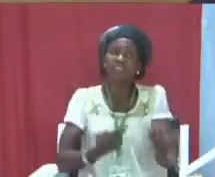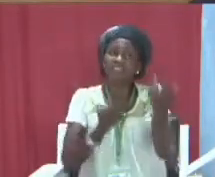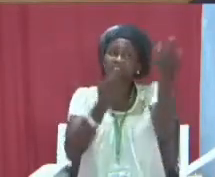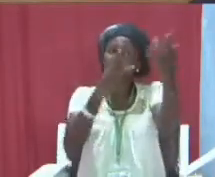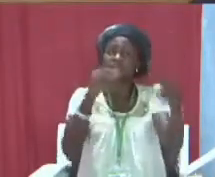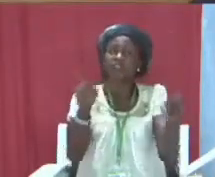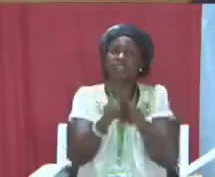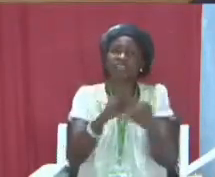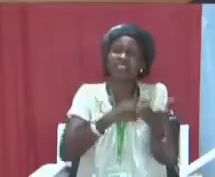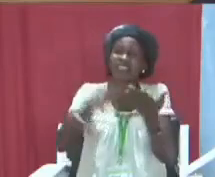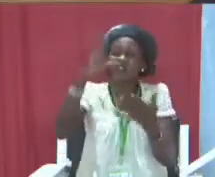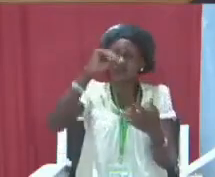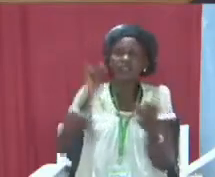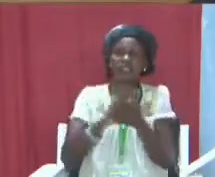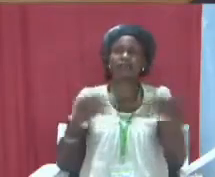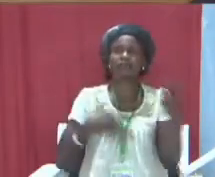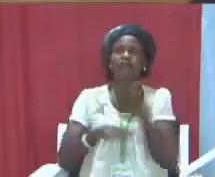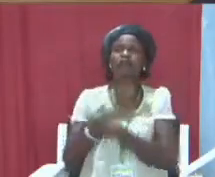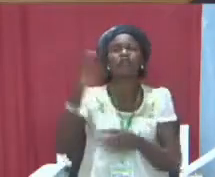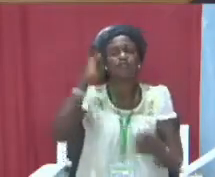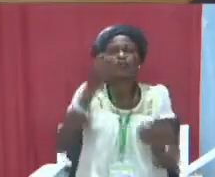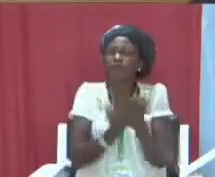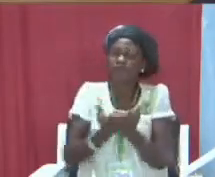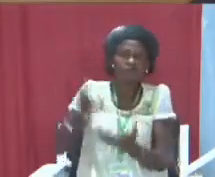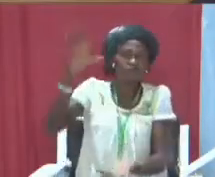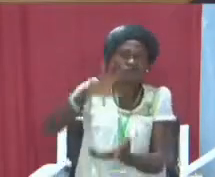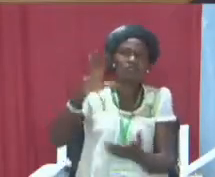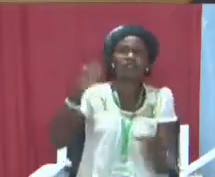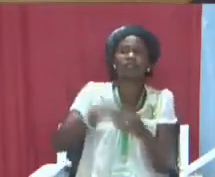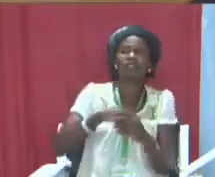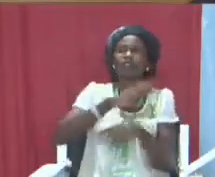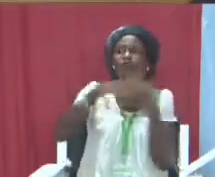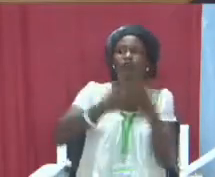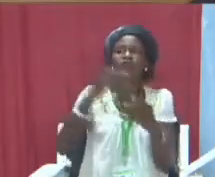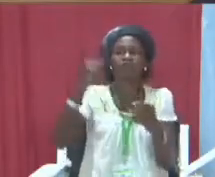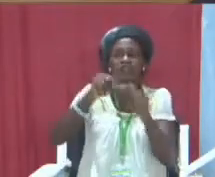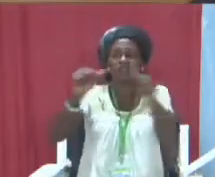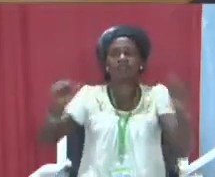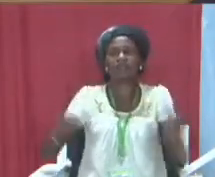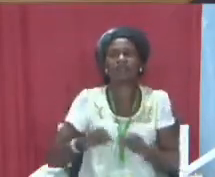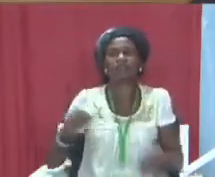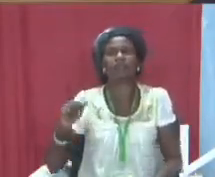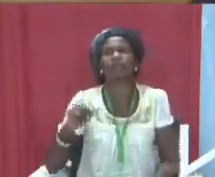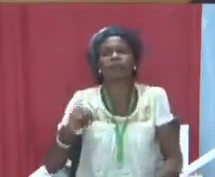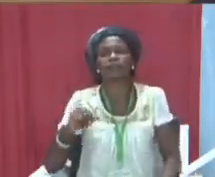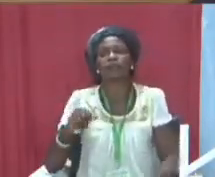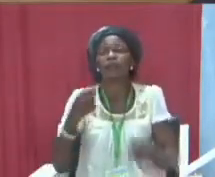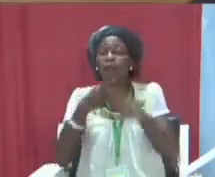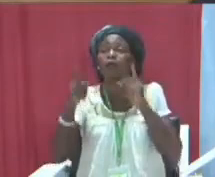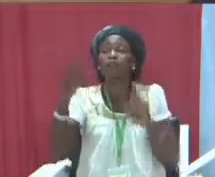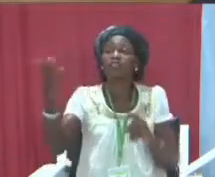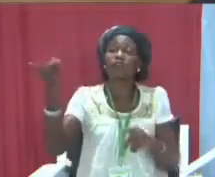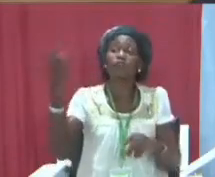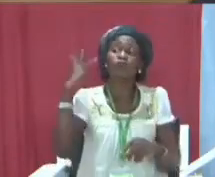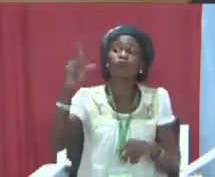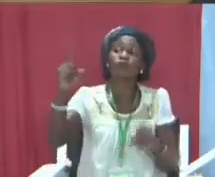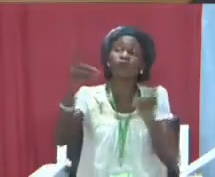that fears God. He was the wealthiest in the entire zone. But there was a